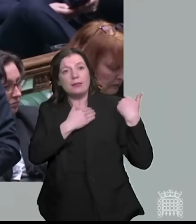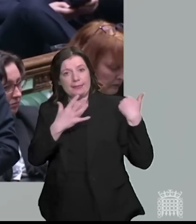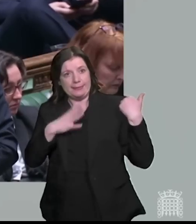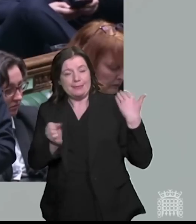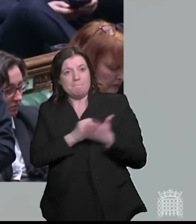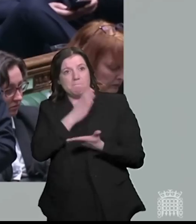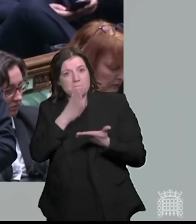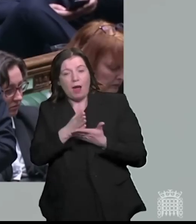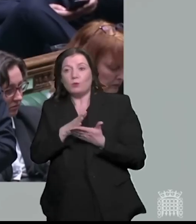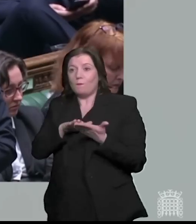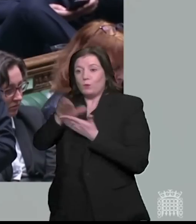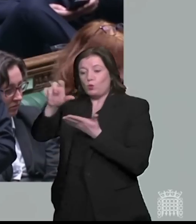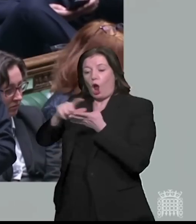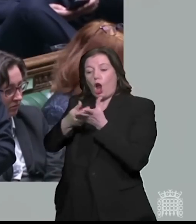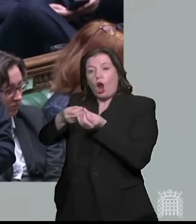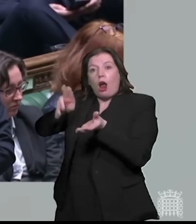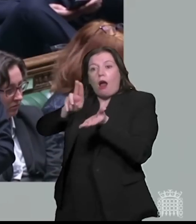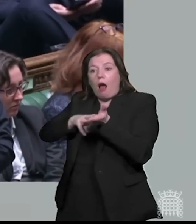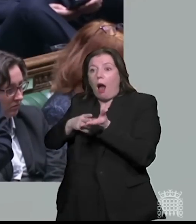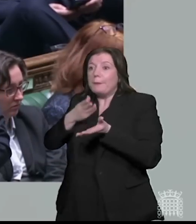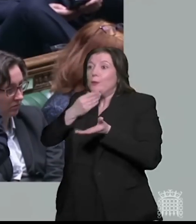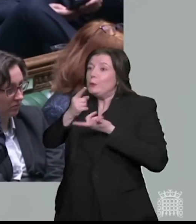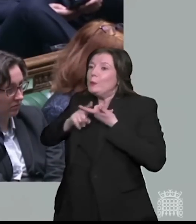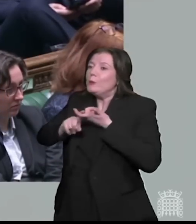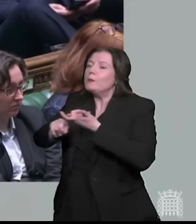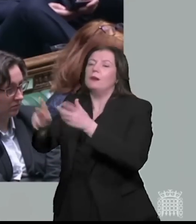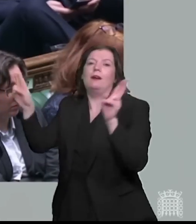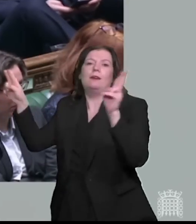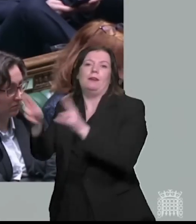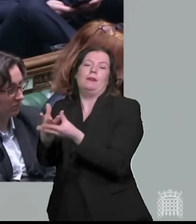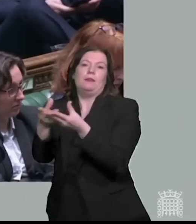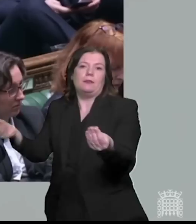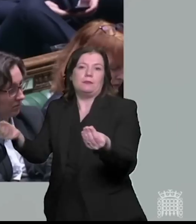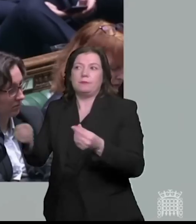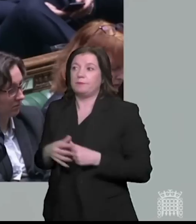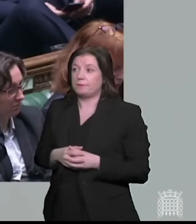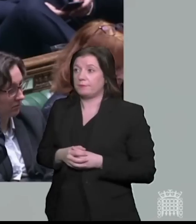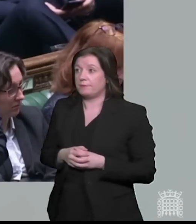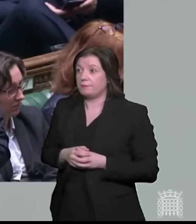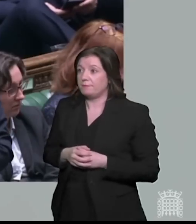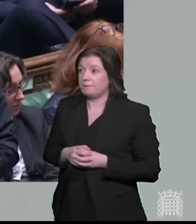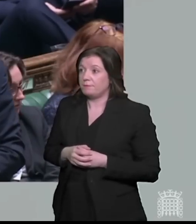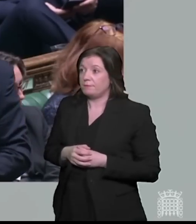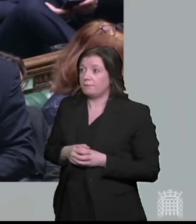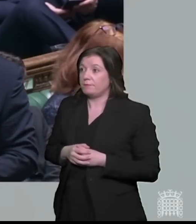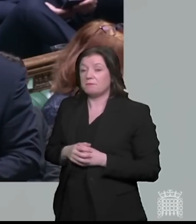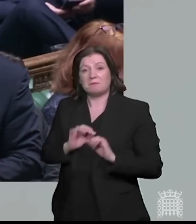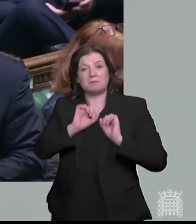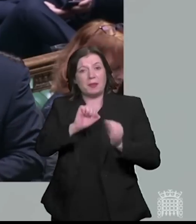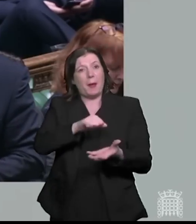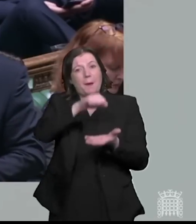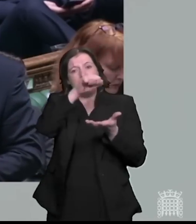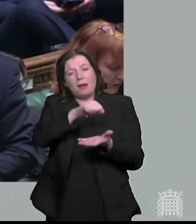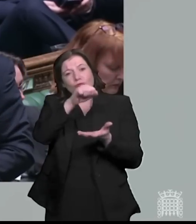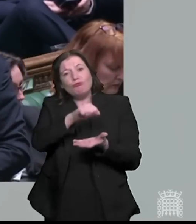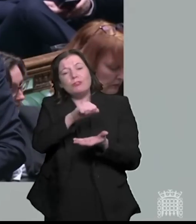plan to decarbonise the economy. I'll come to many of these things, and there will be some measures in the budget, there always